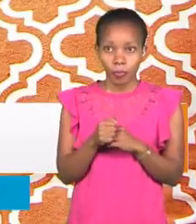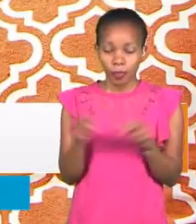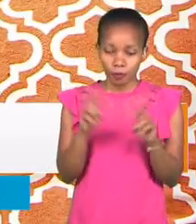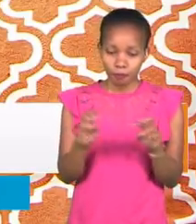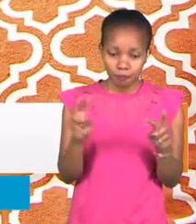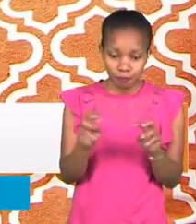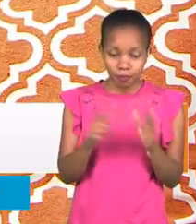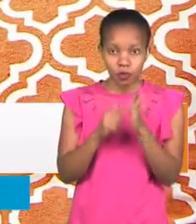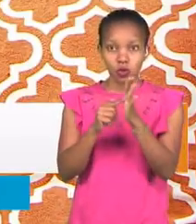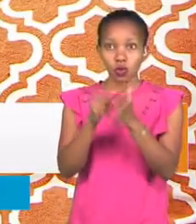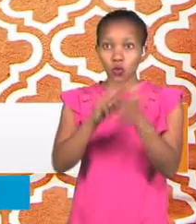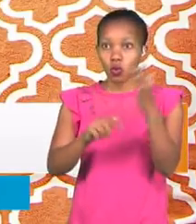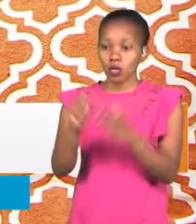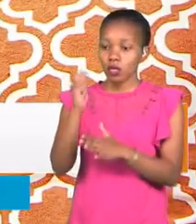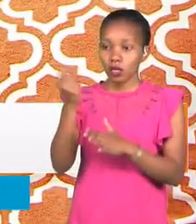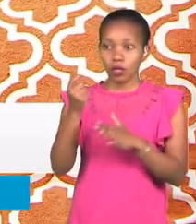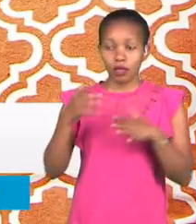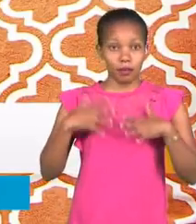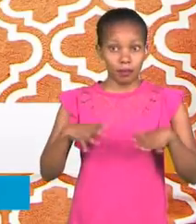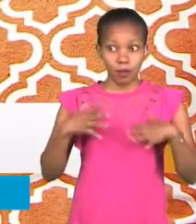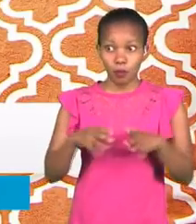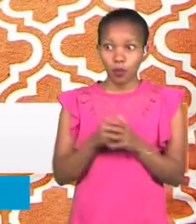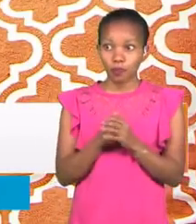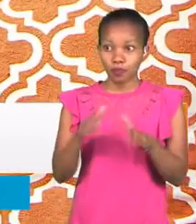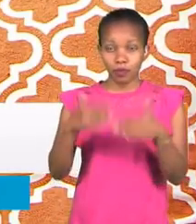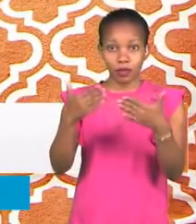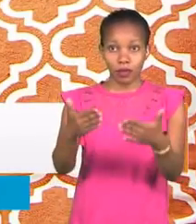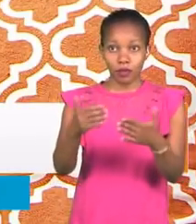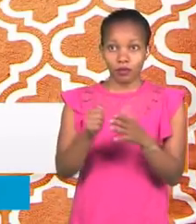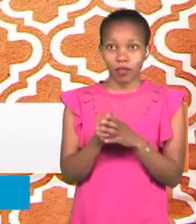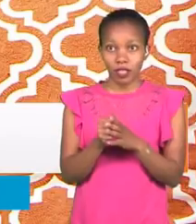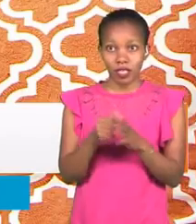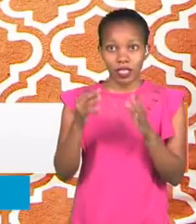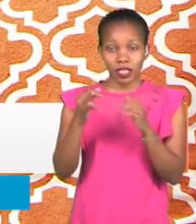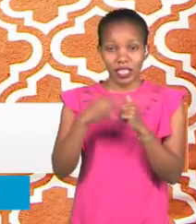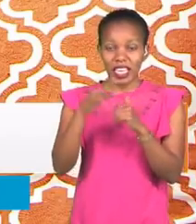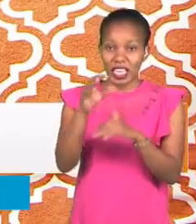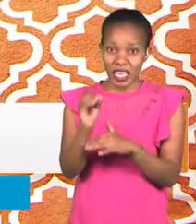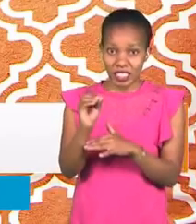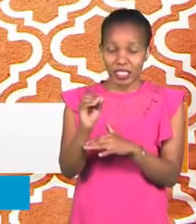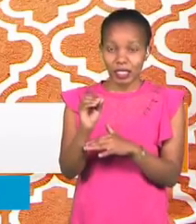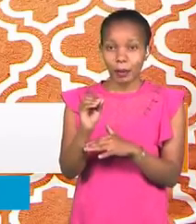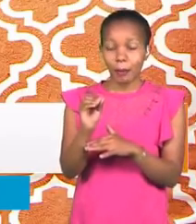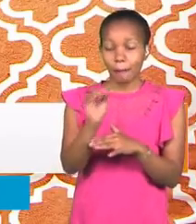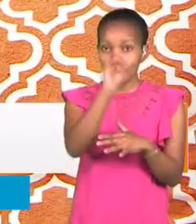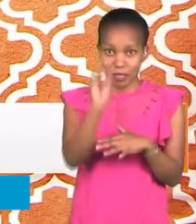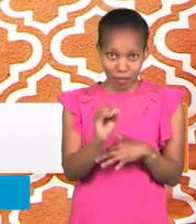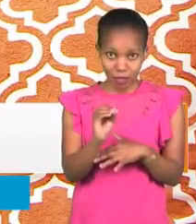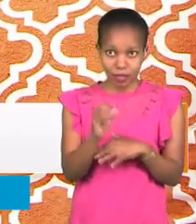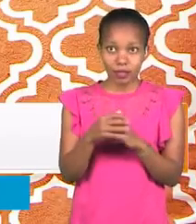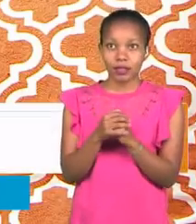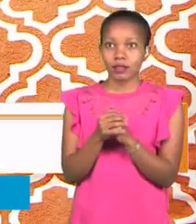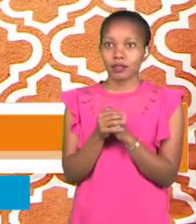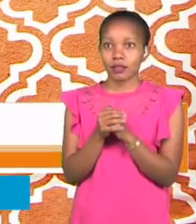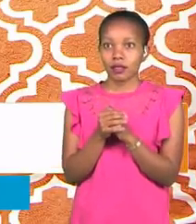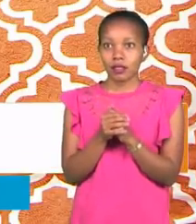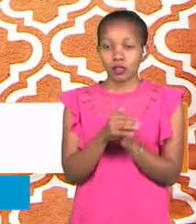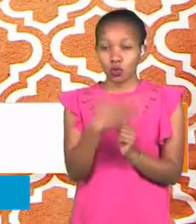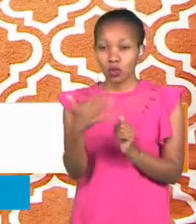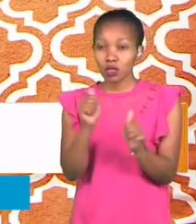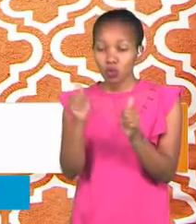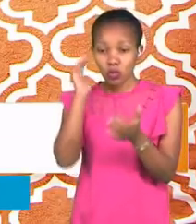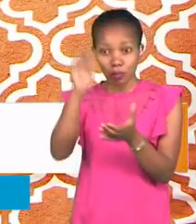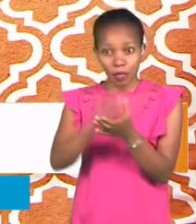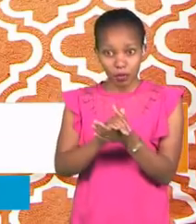has actually shown that Kenyans give to almost 80%+ to causes that they believe